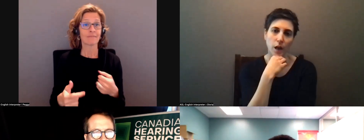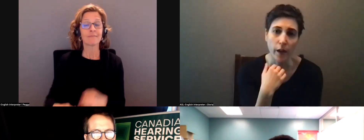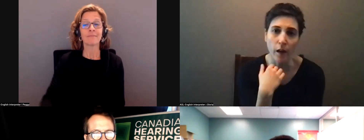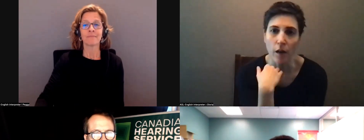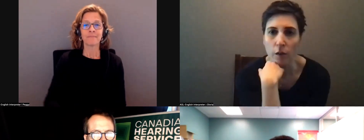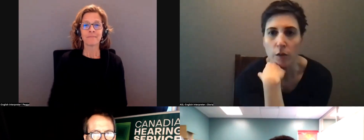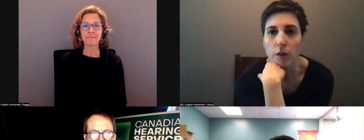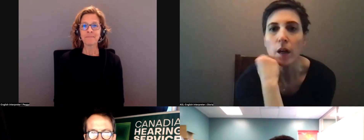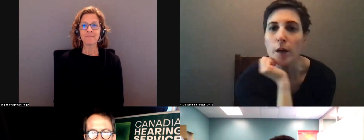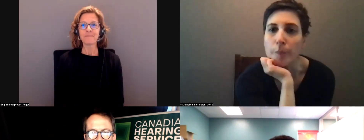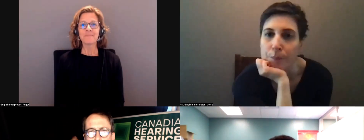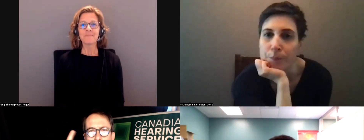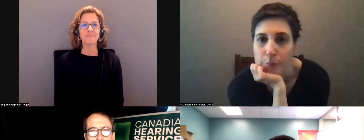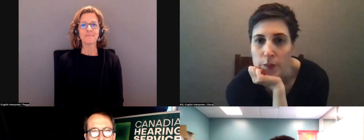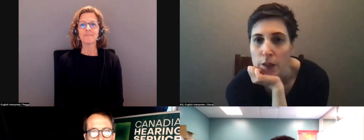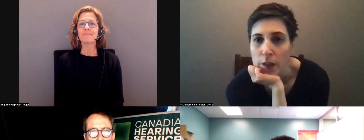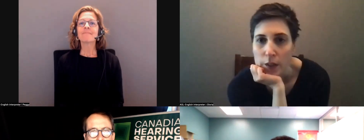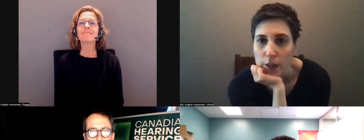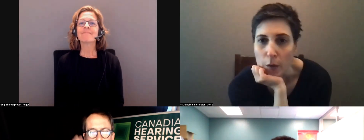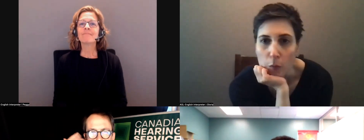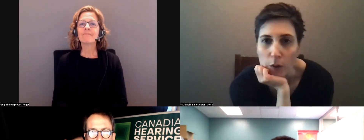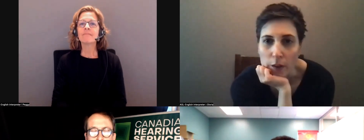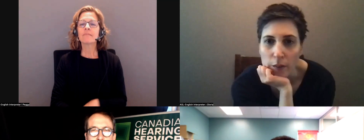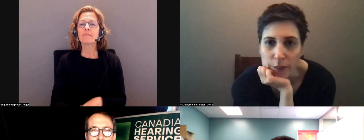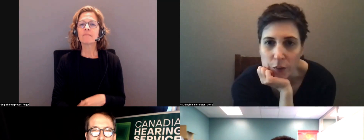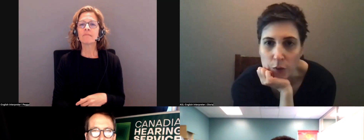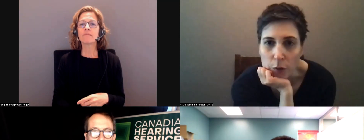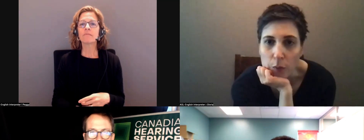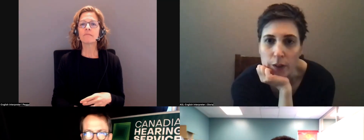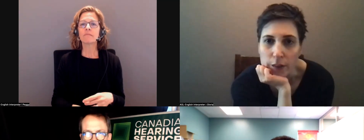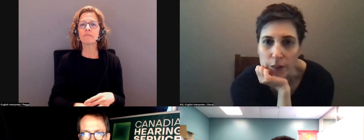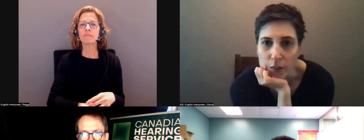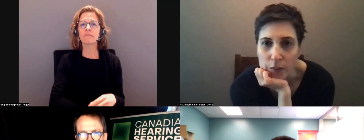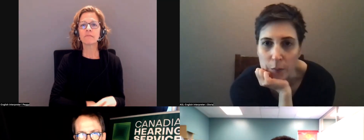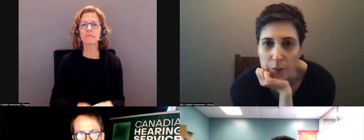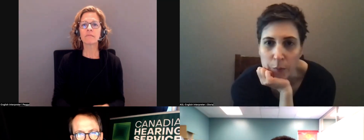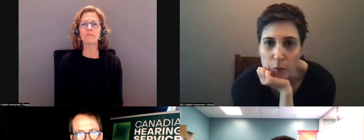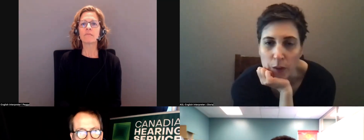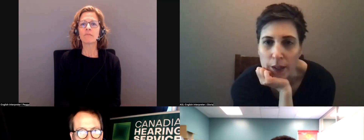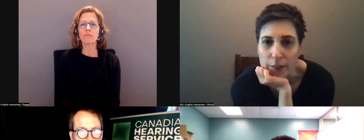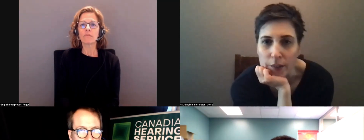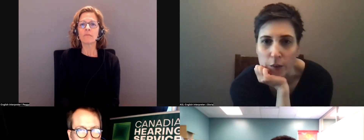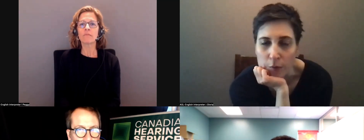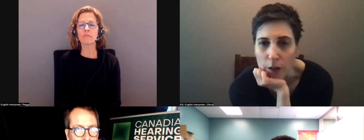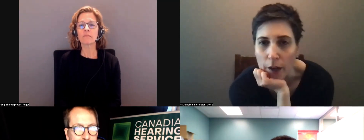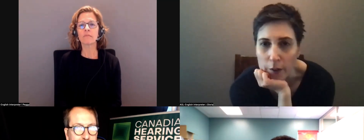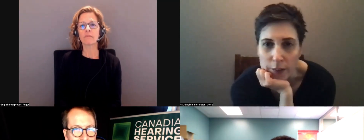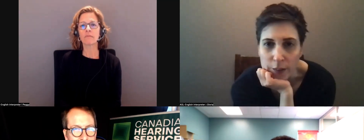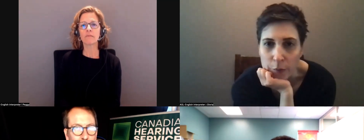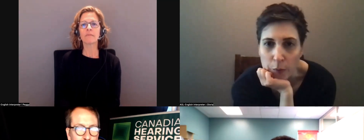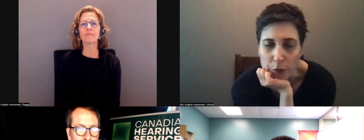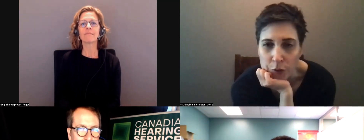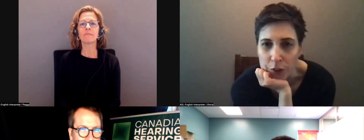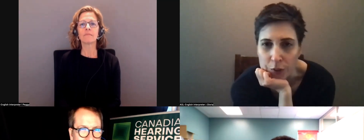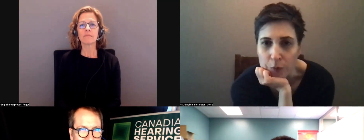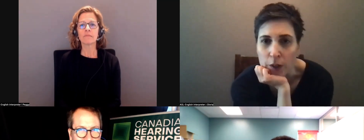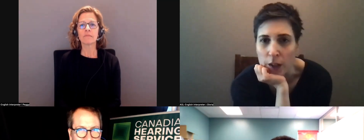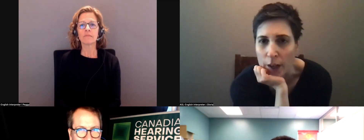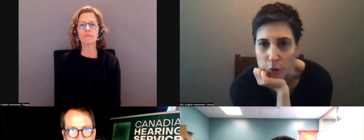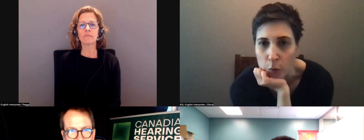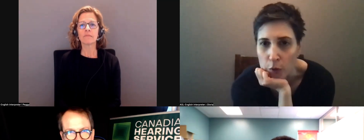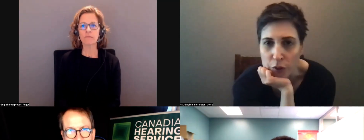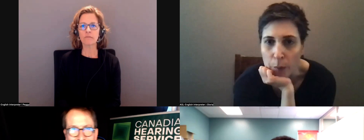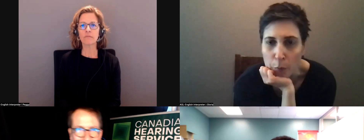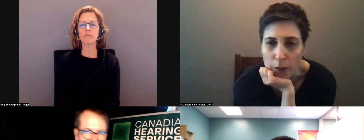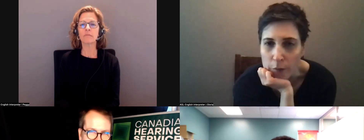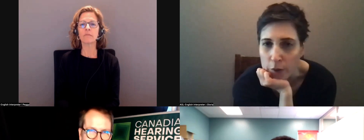That's great. I'll go. Yeah, one of the things I struggle with is sometimes when I send out a flyer, let's say for registration for a class